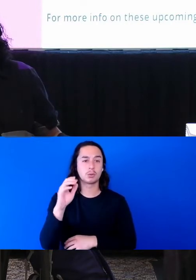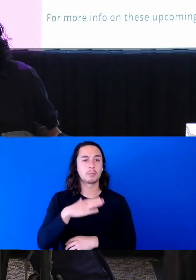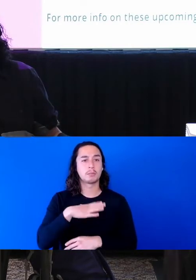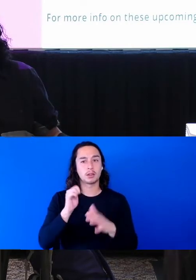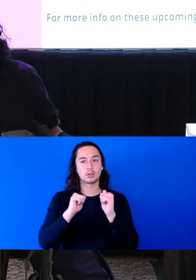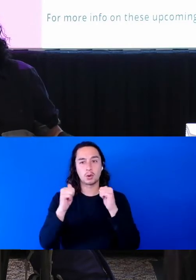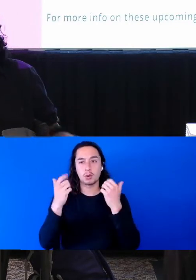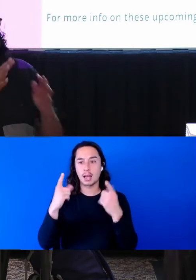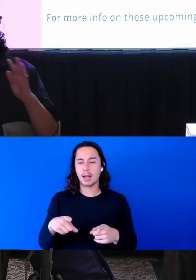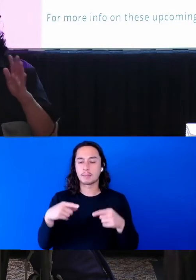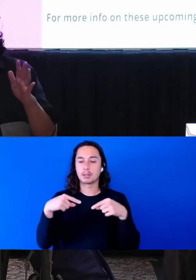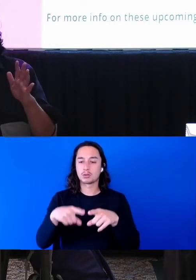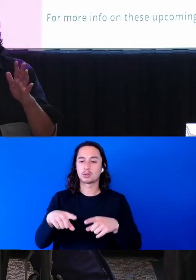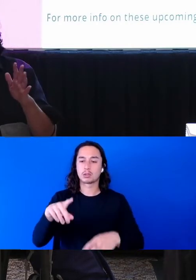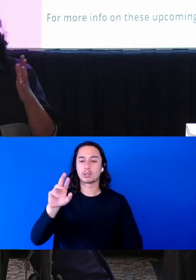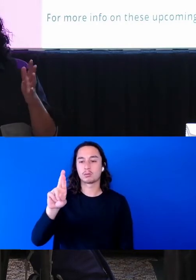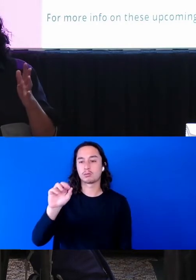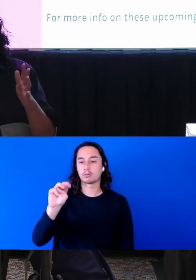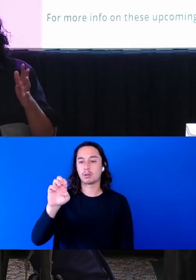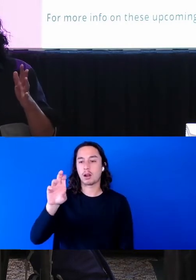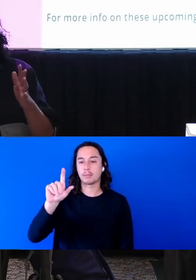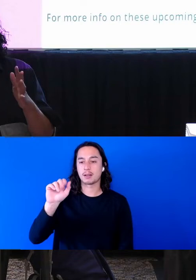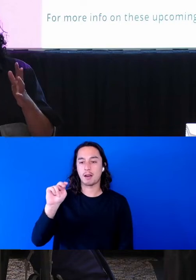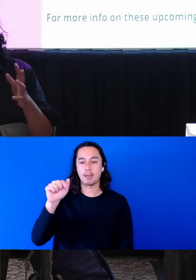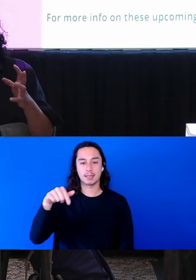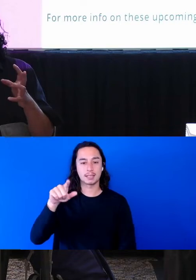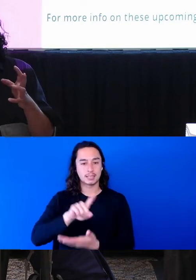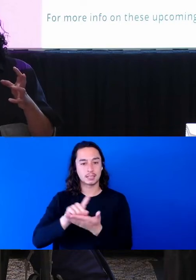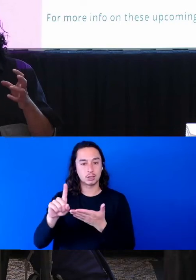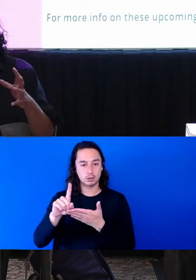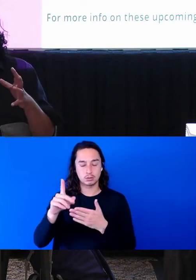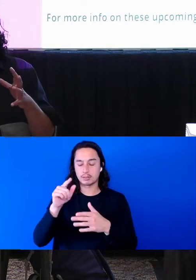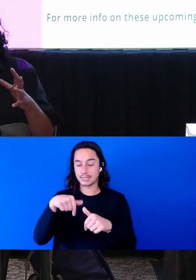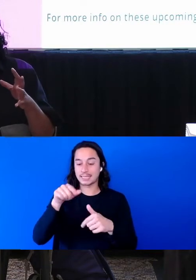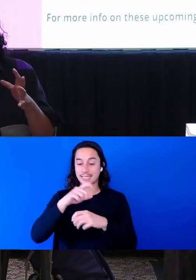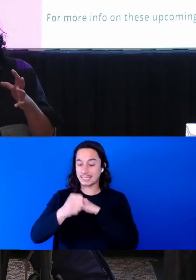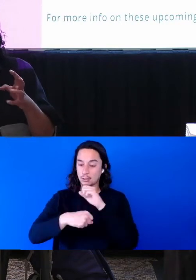Ramadan this year. And when we realized that scheduling reality, it was like,